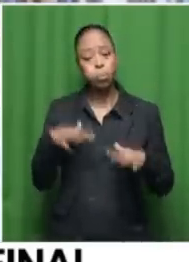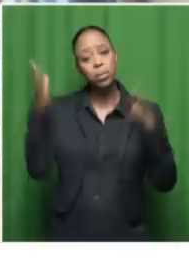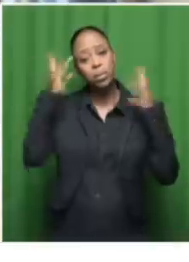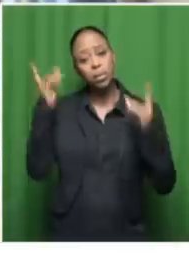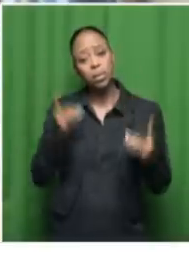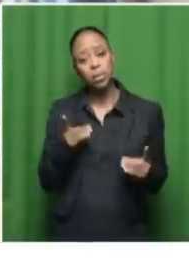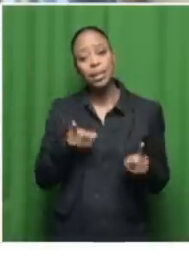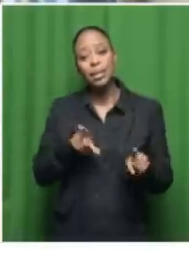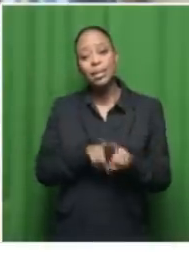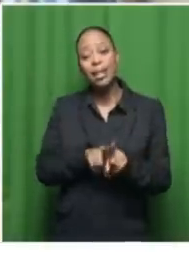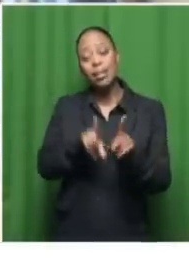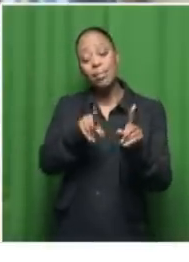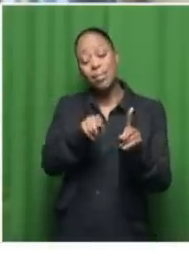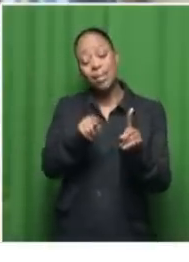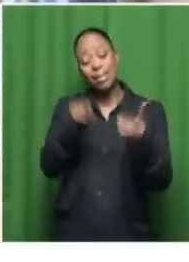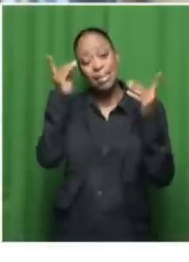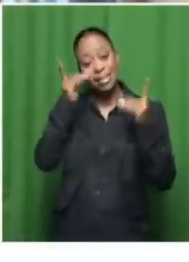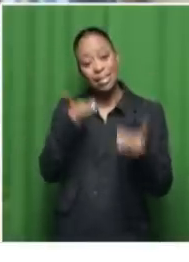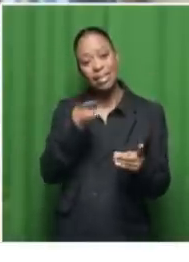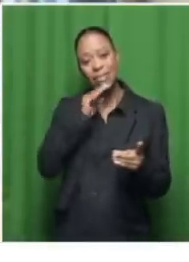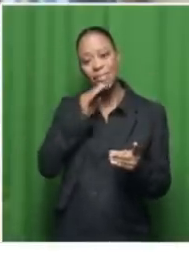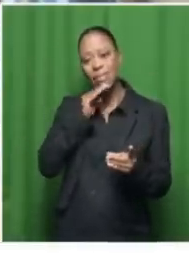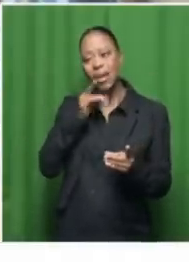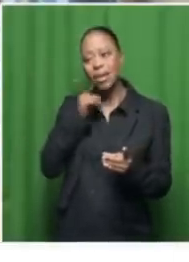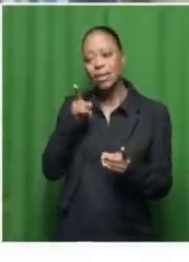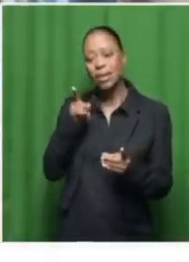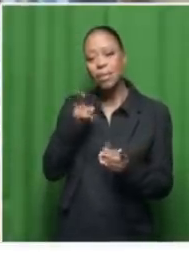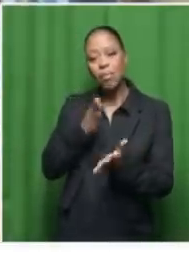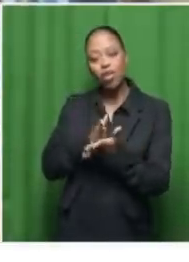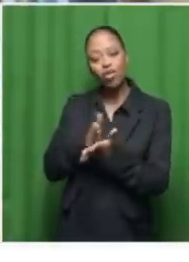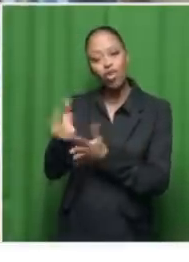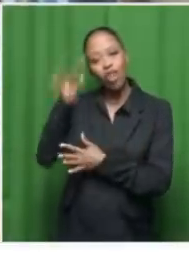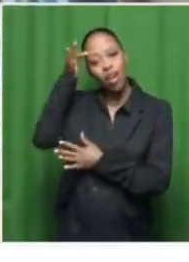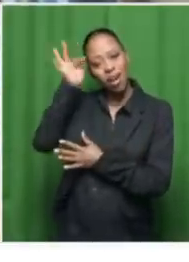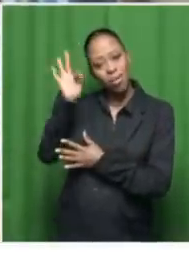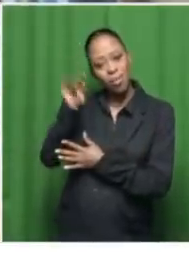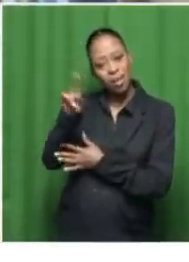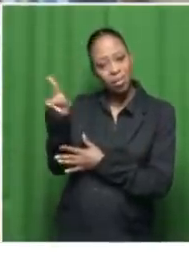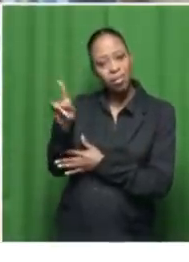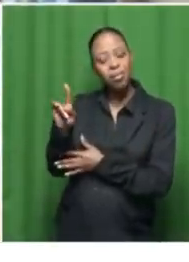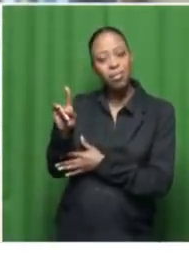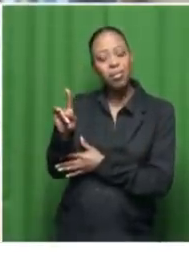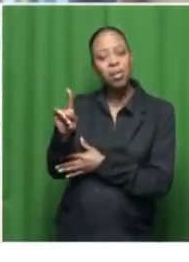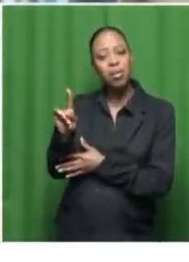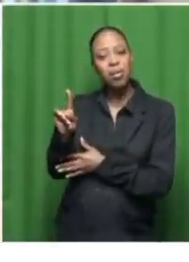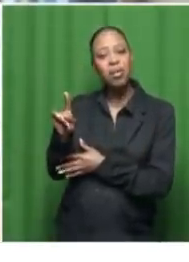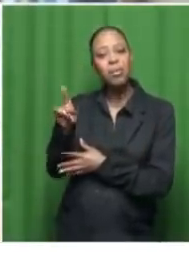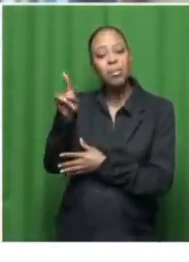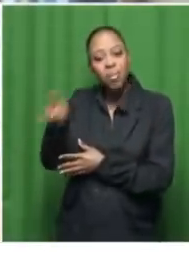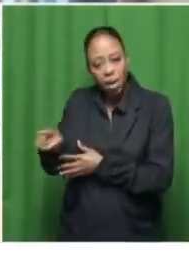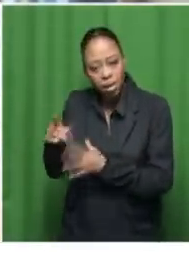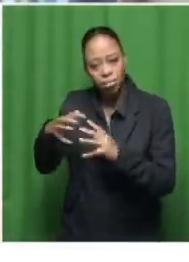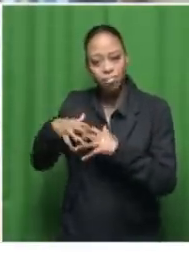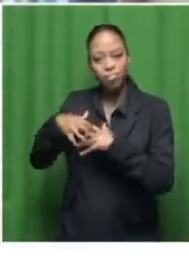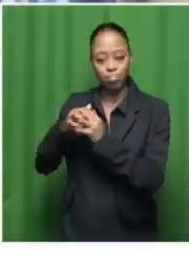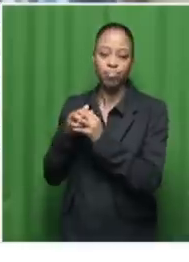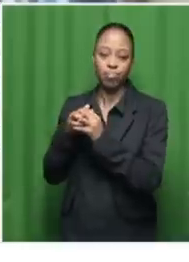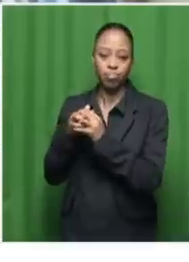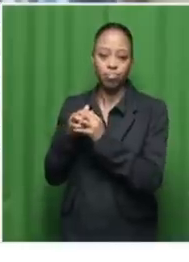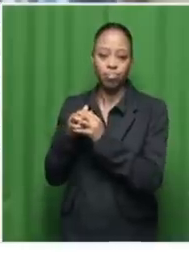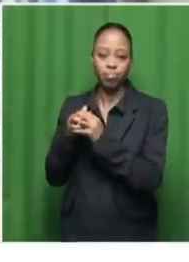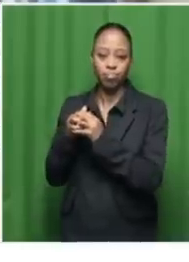judgment that binds the state to put in place the type of anti-corruption